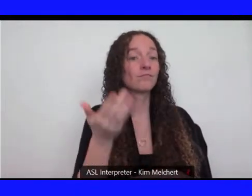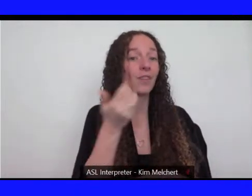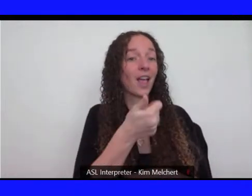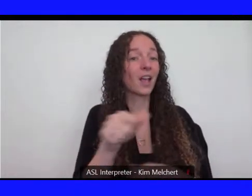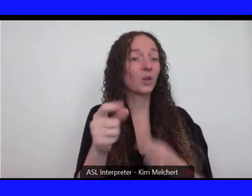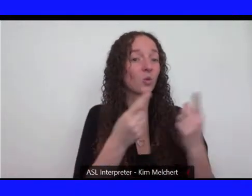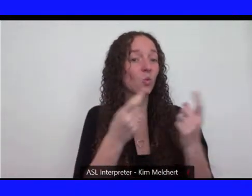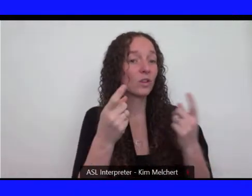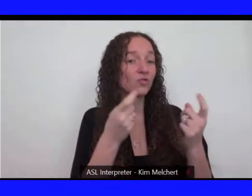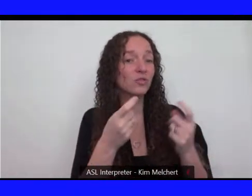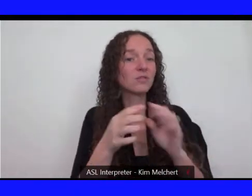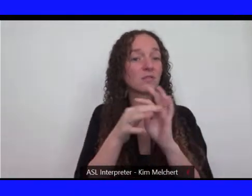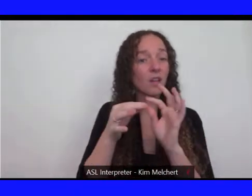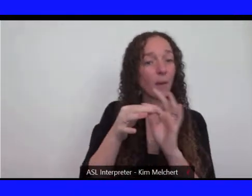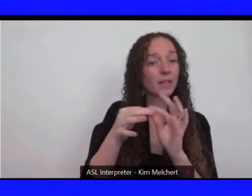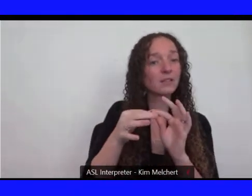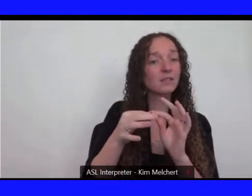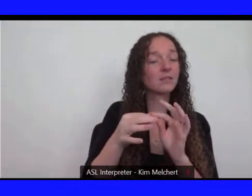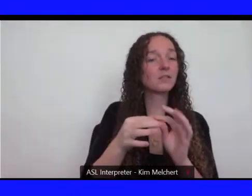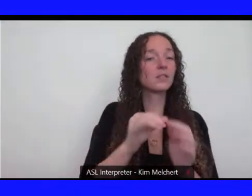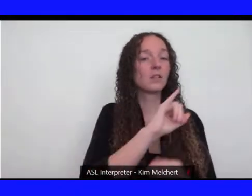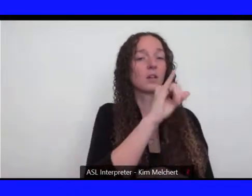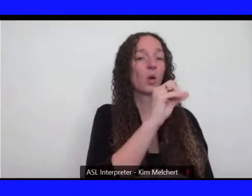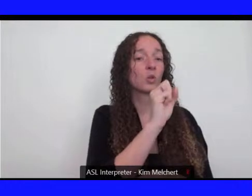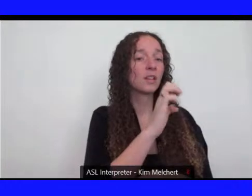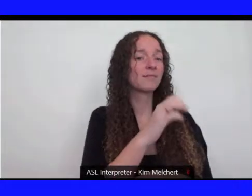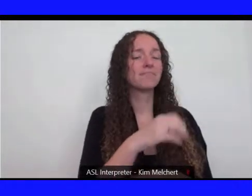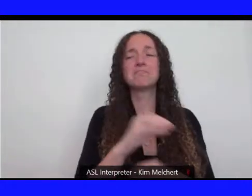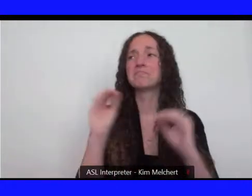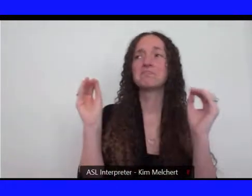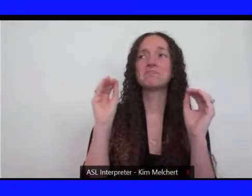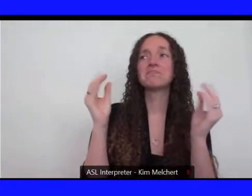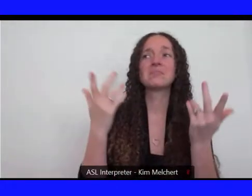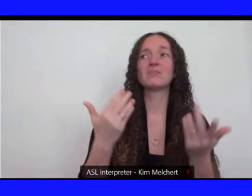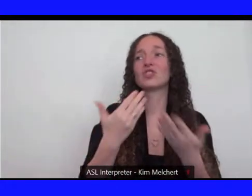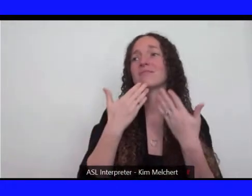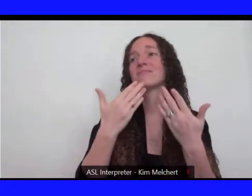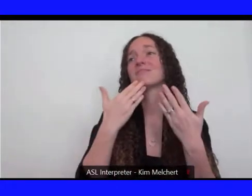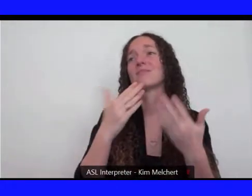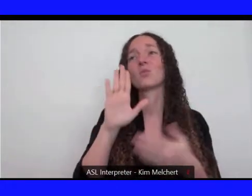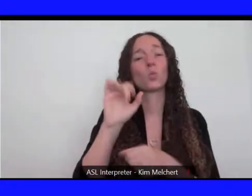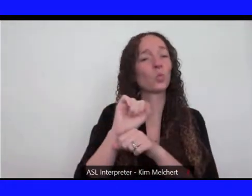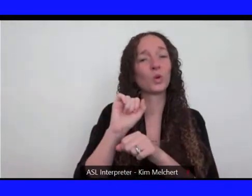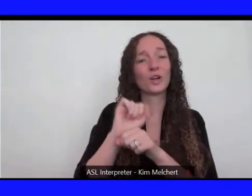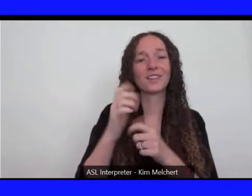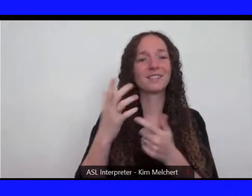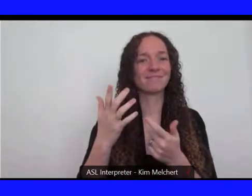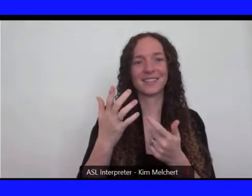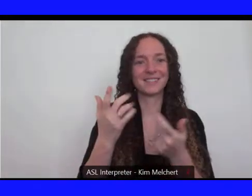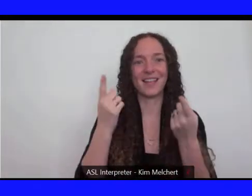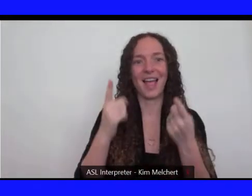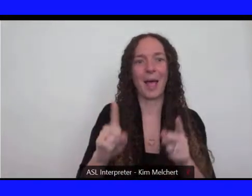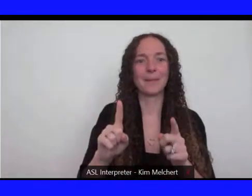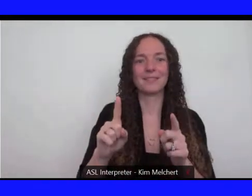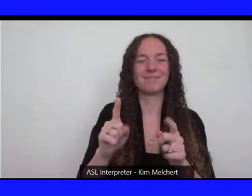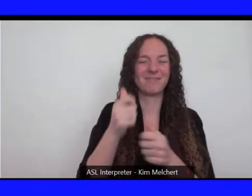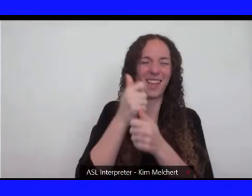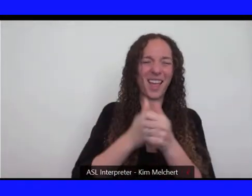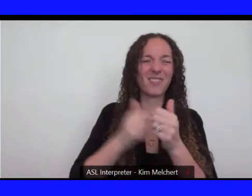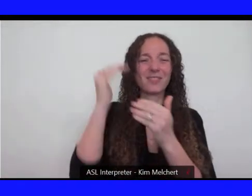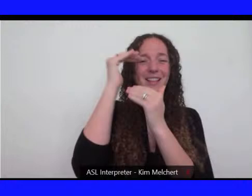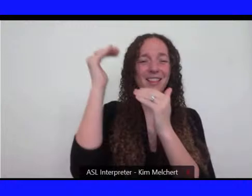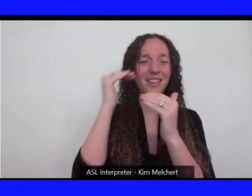course. Jose. Dr. Katz? I just want to thank Jose for standing out in the cold and the rain with us